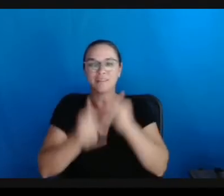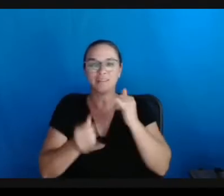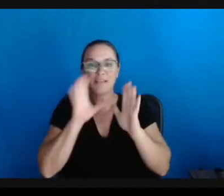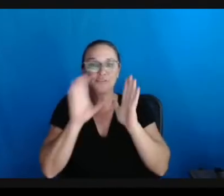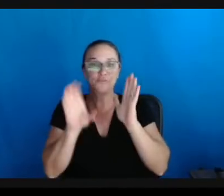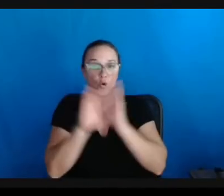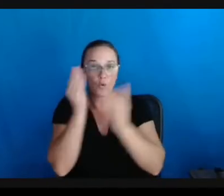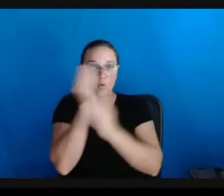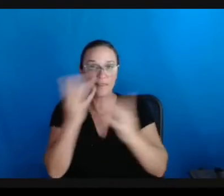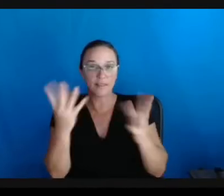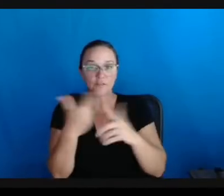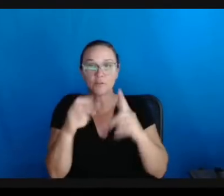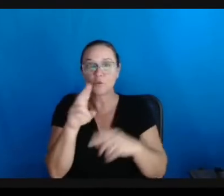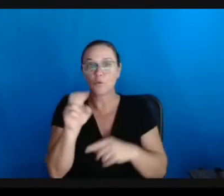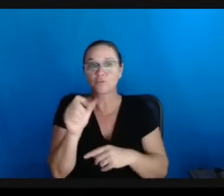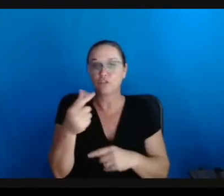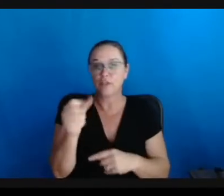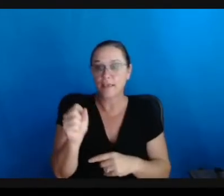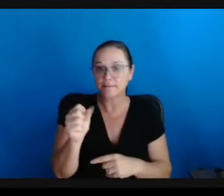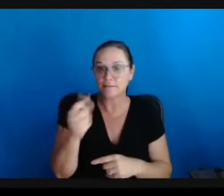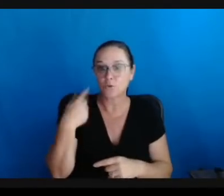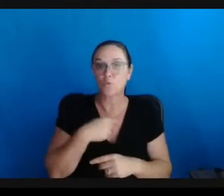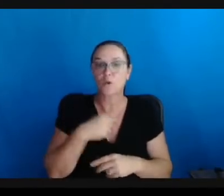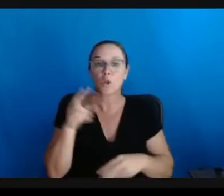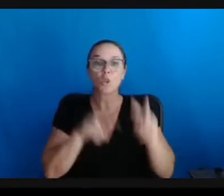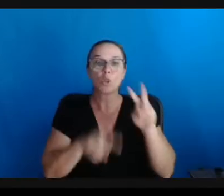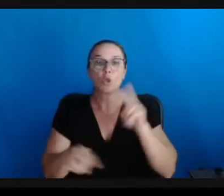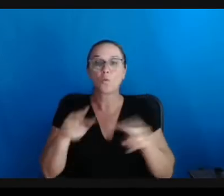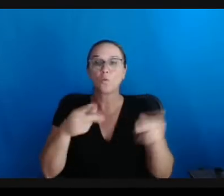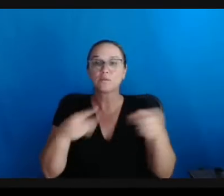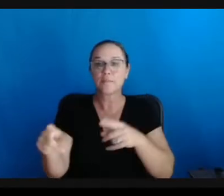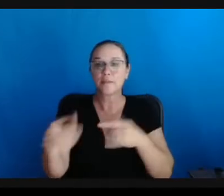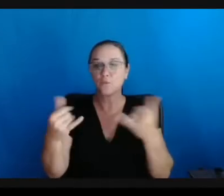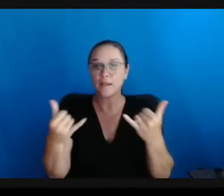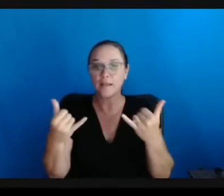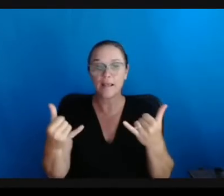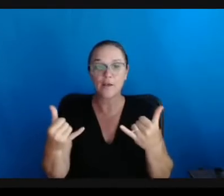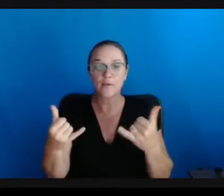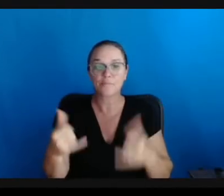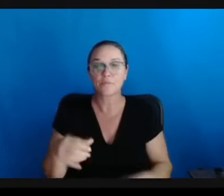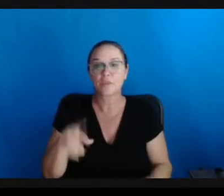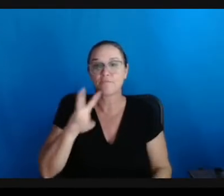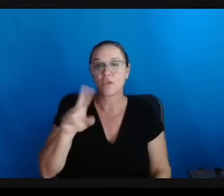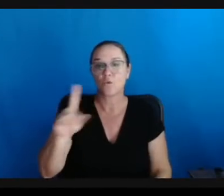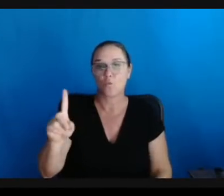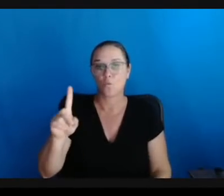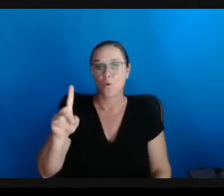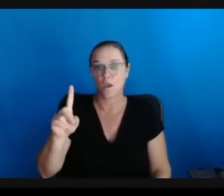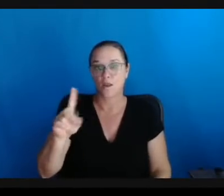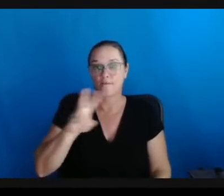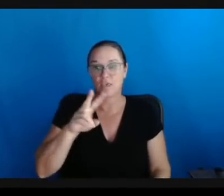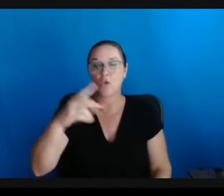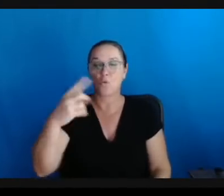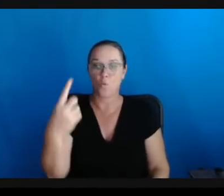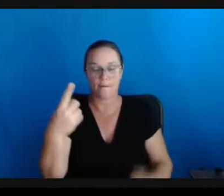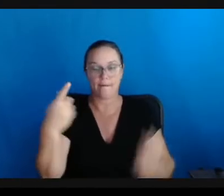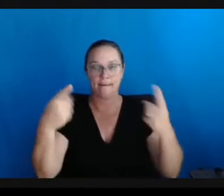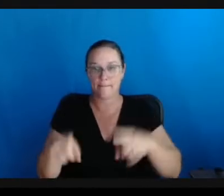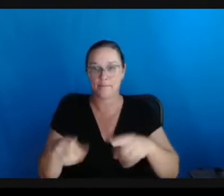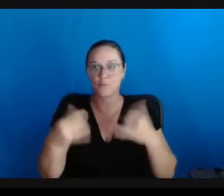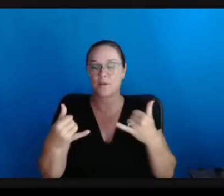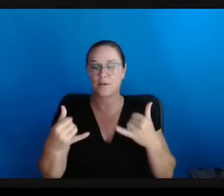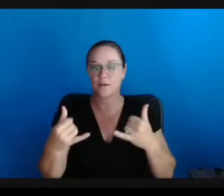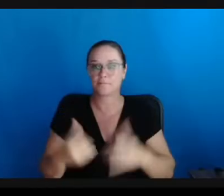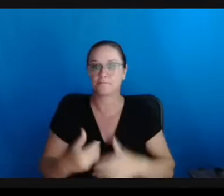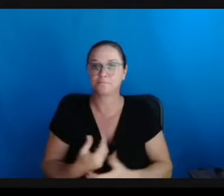here. We'll just take a quick peek into our cameras. Here's a V1 camera live. See active